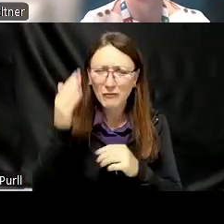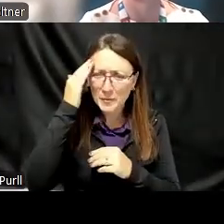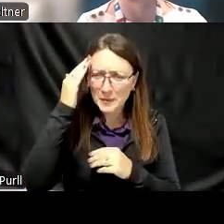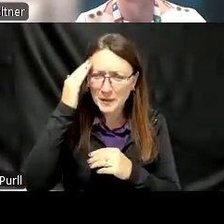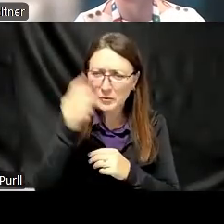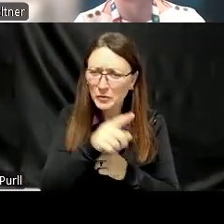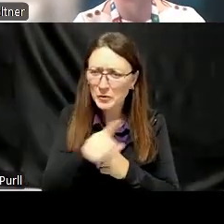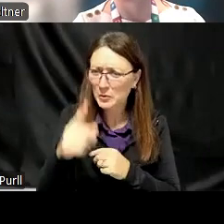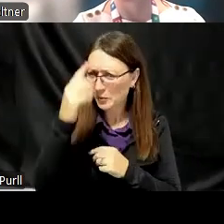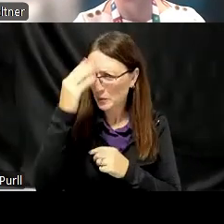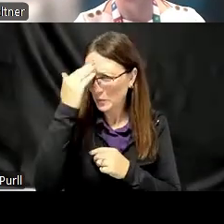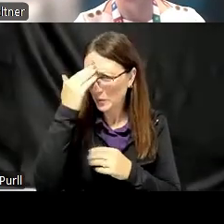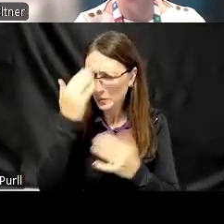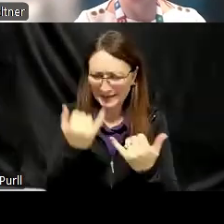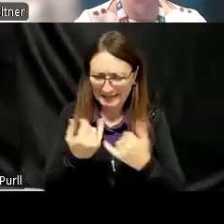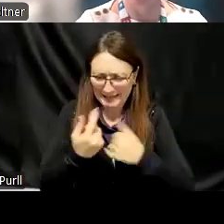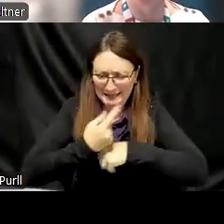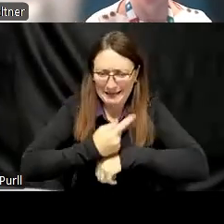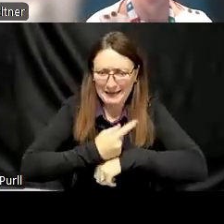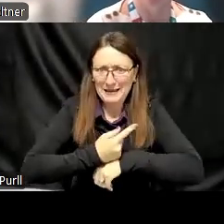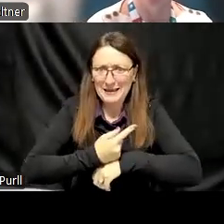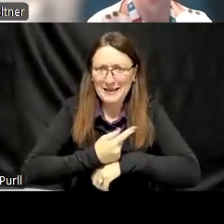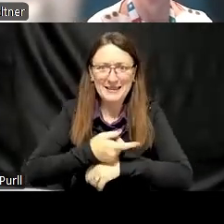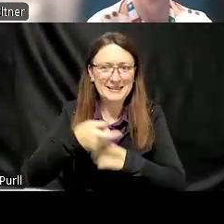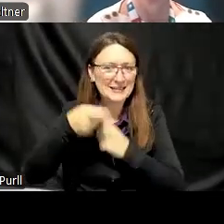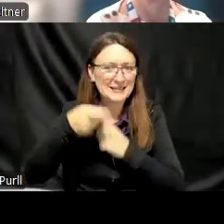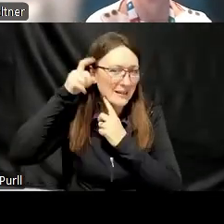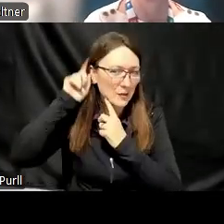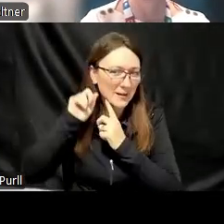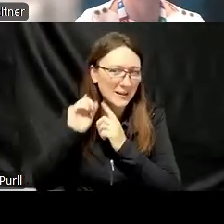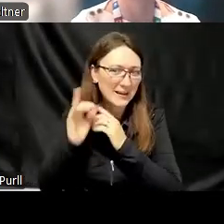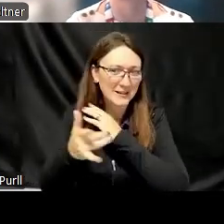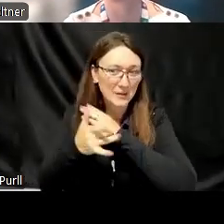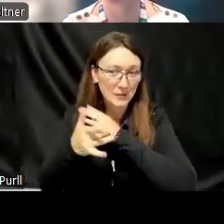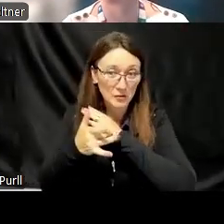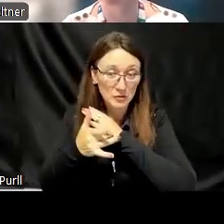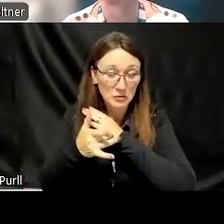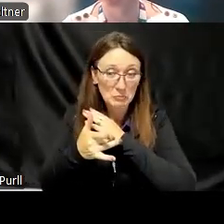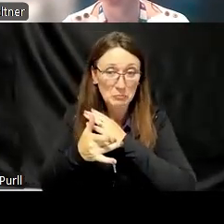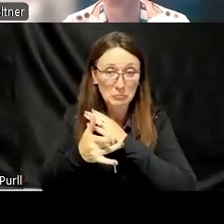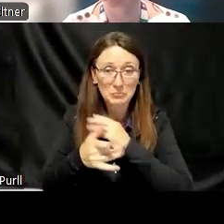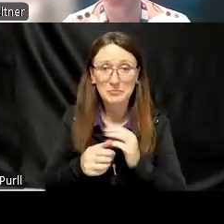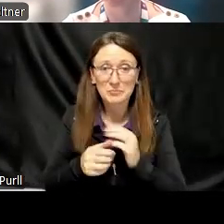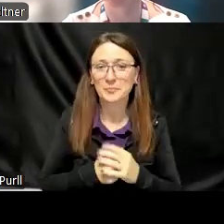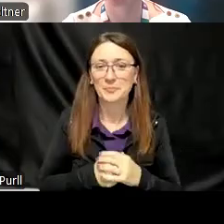with today's hearing aid technology?